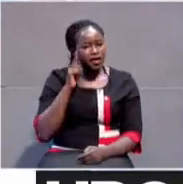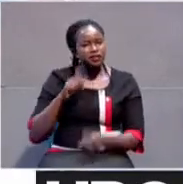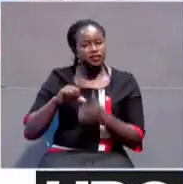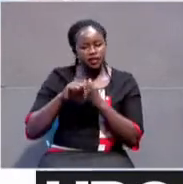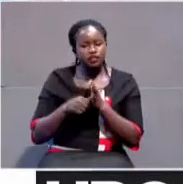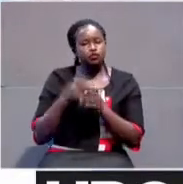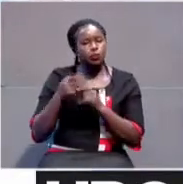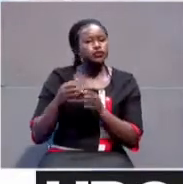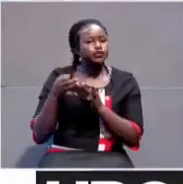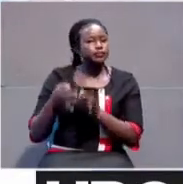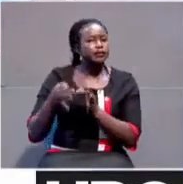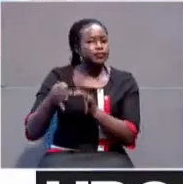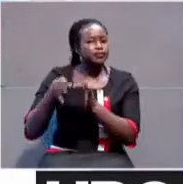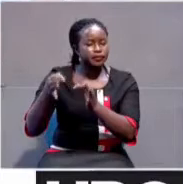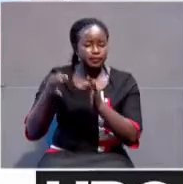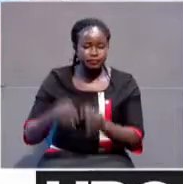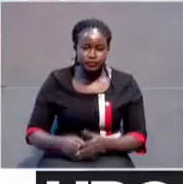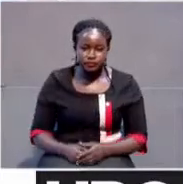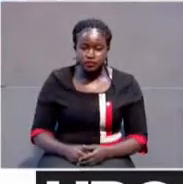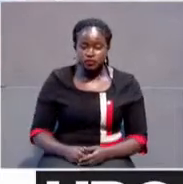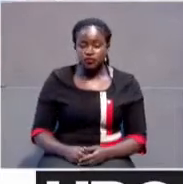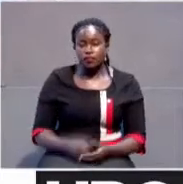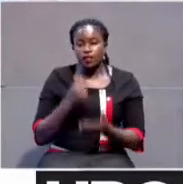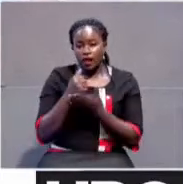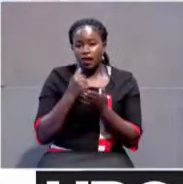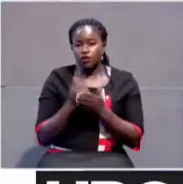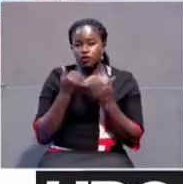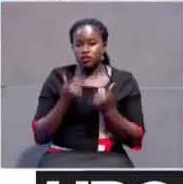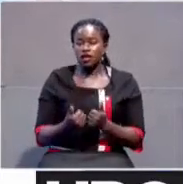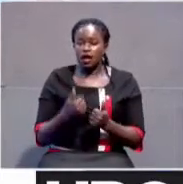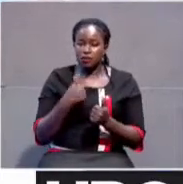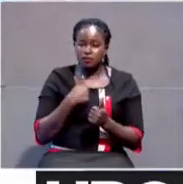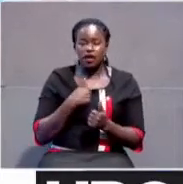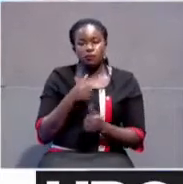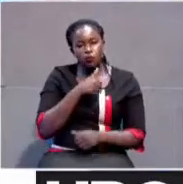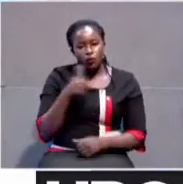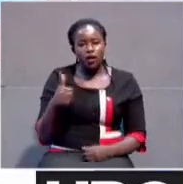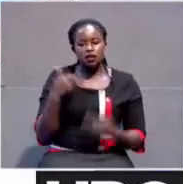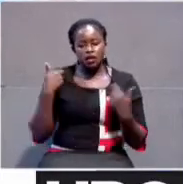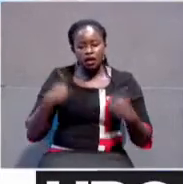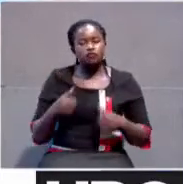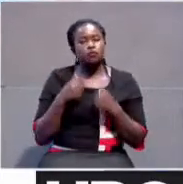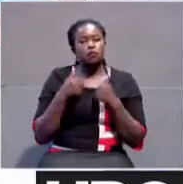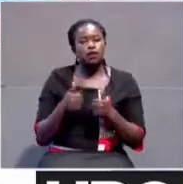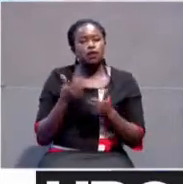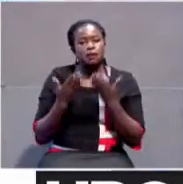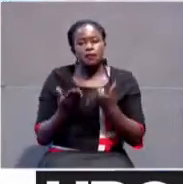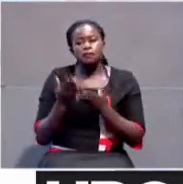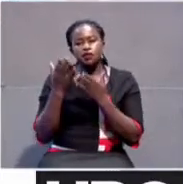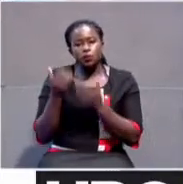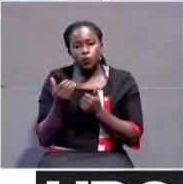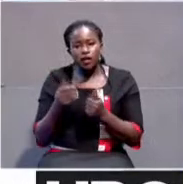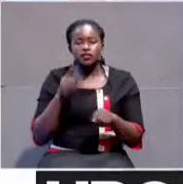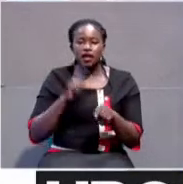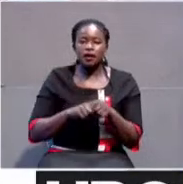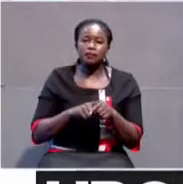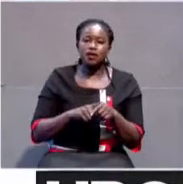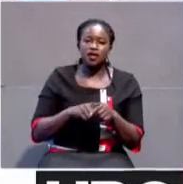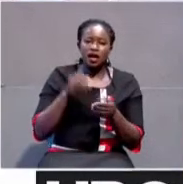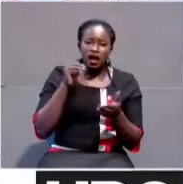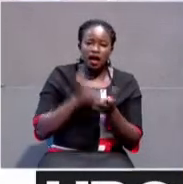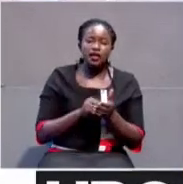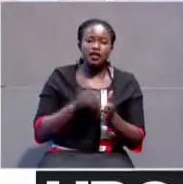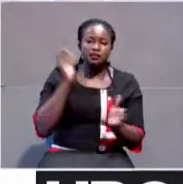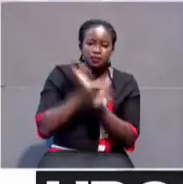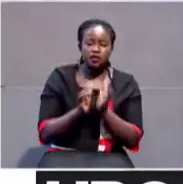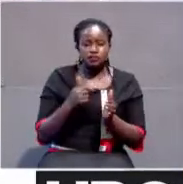case. Reason being, at least now I'm okay health-wise. Maybe they are waiting till when I'm being tortured again, something which I do